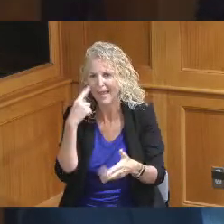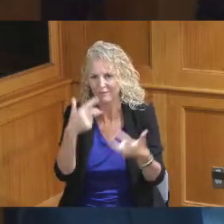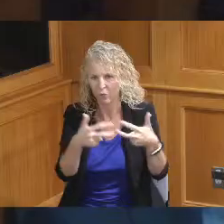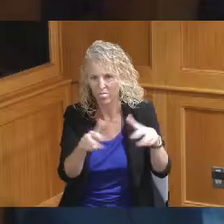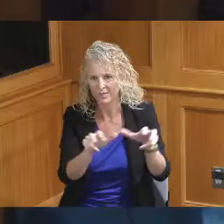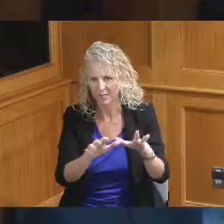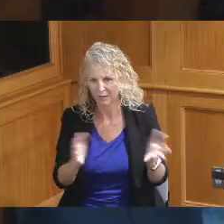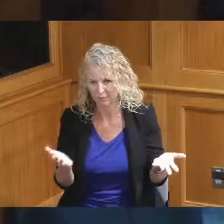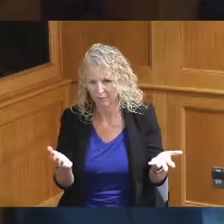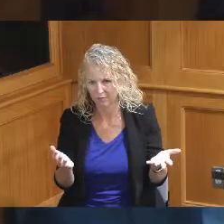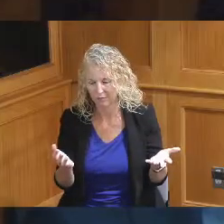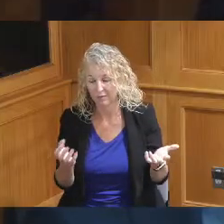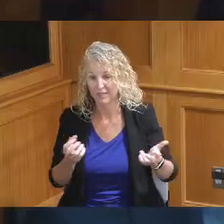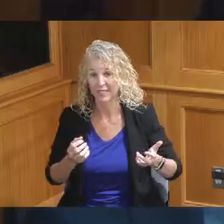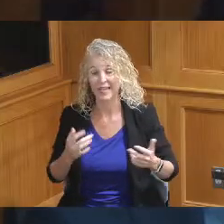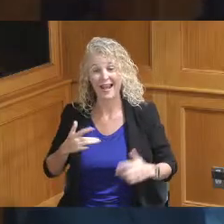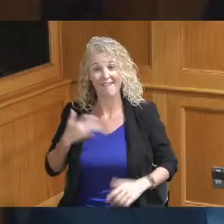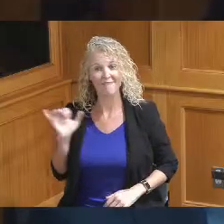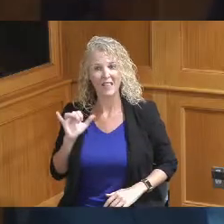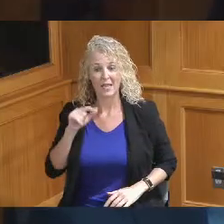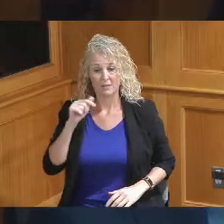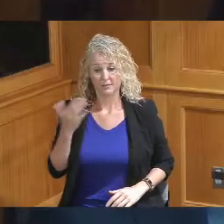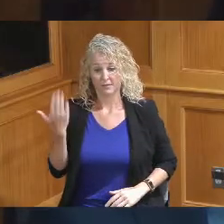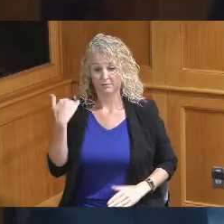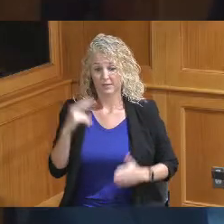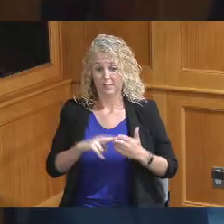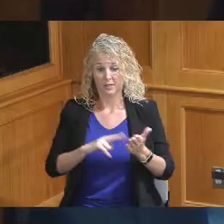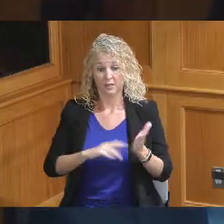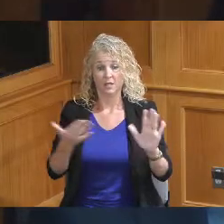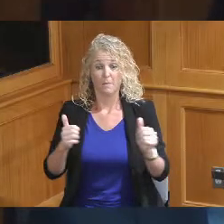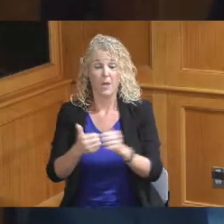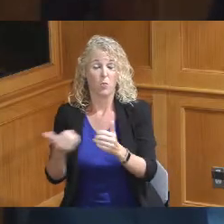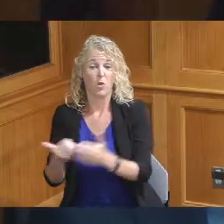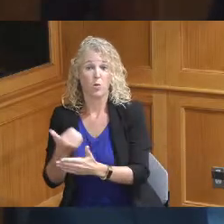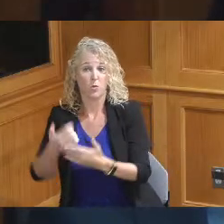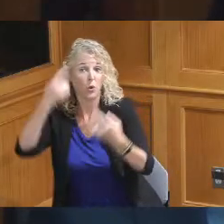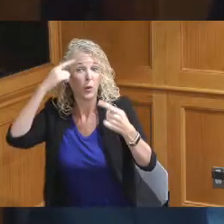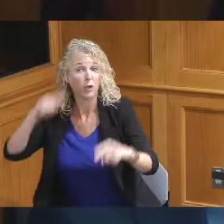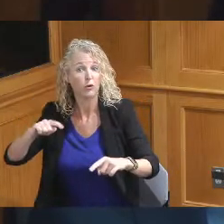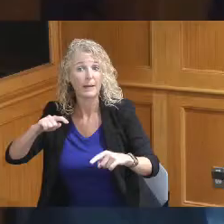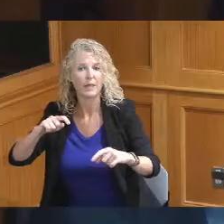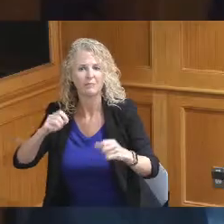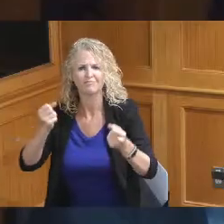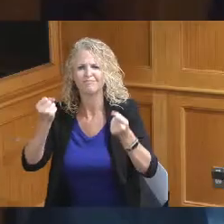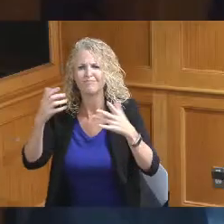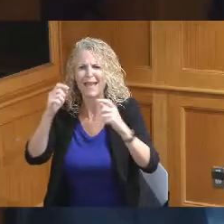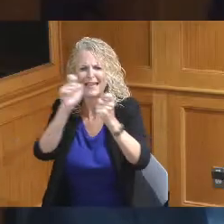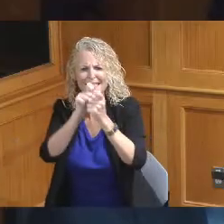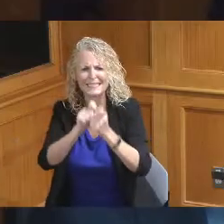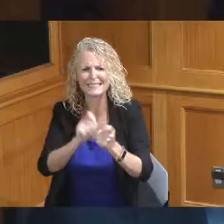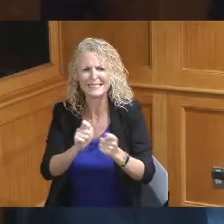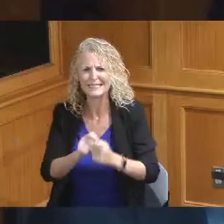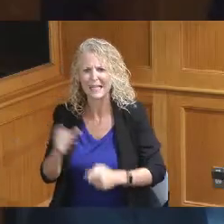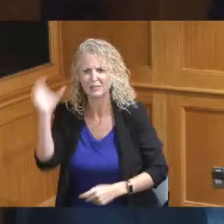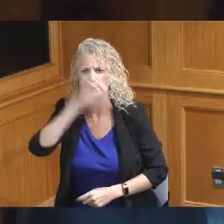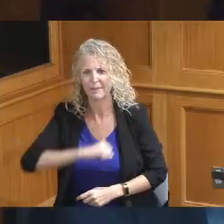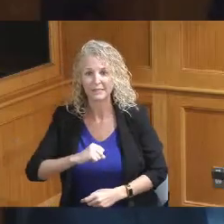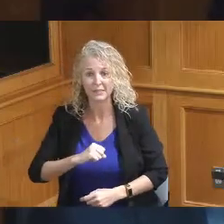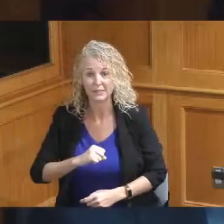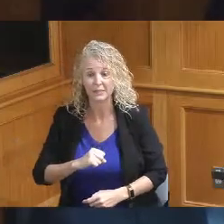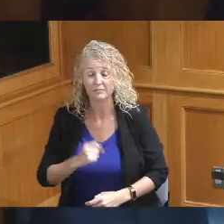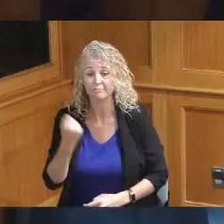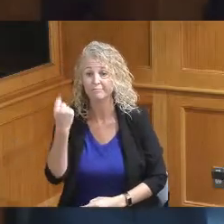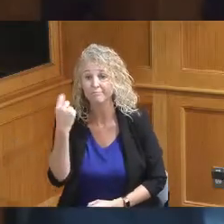many things that have not been worked out. I want to be clear again. Number one, we do not have a